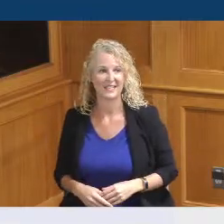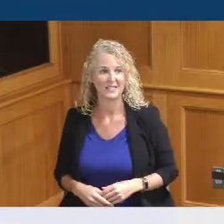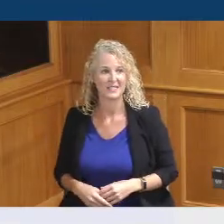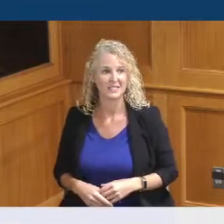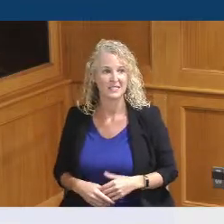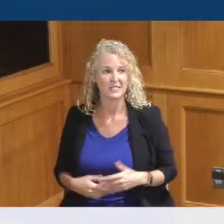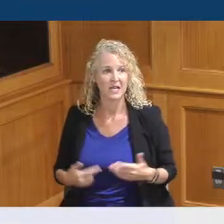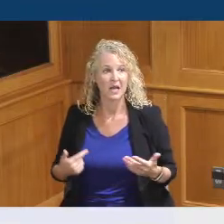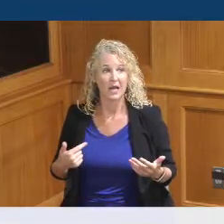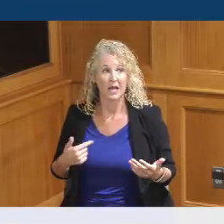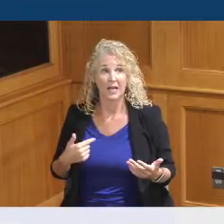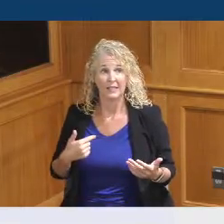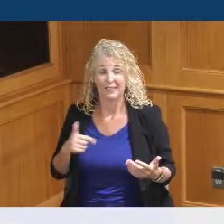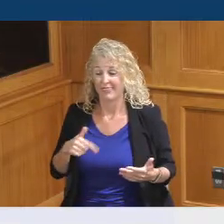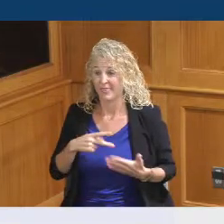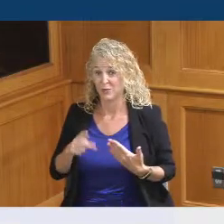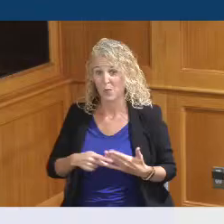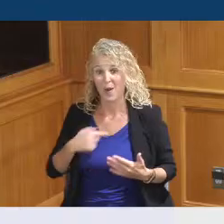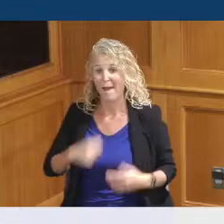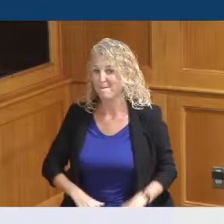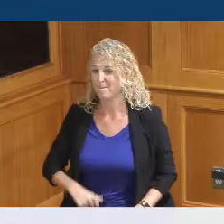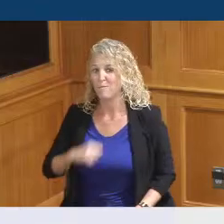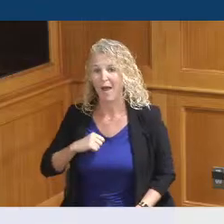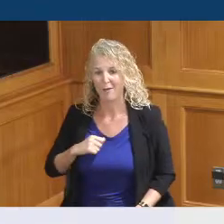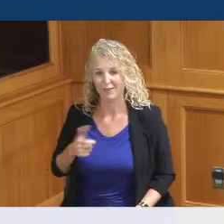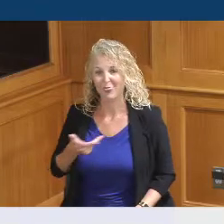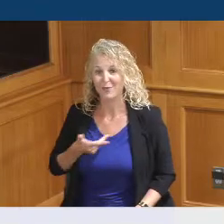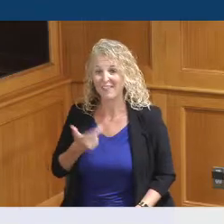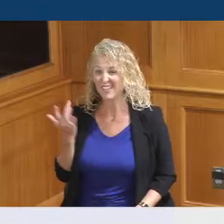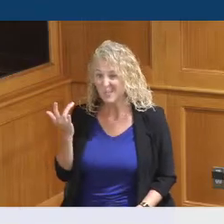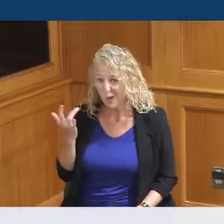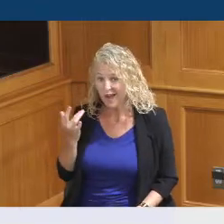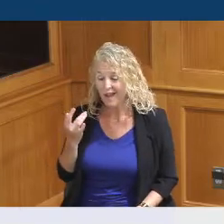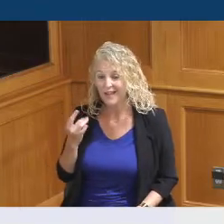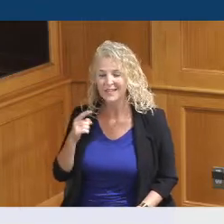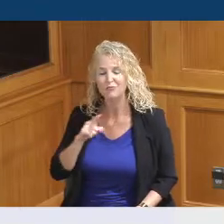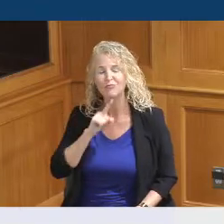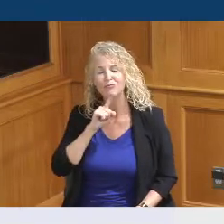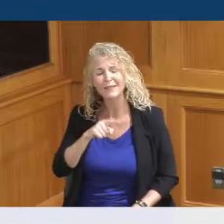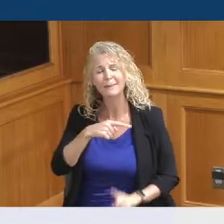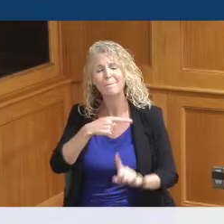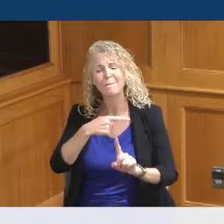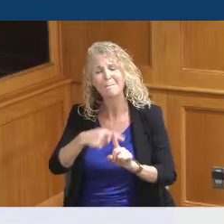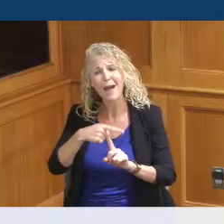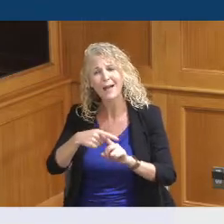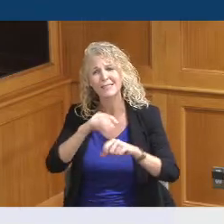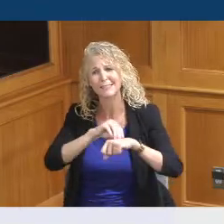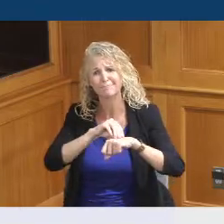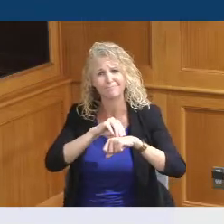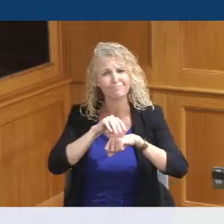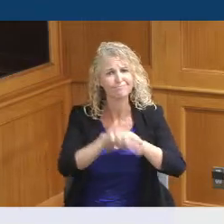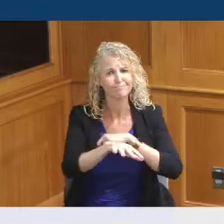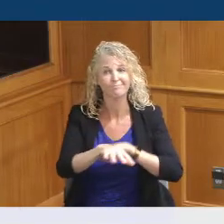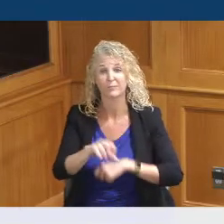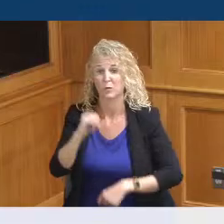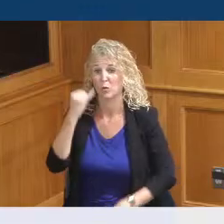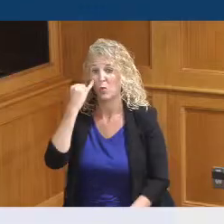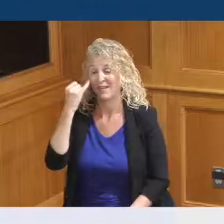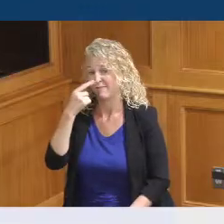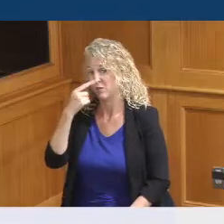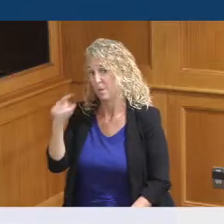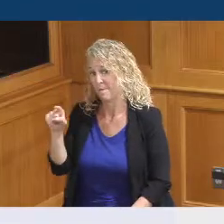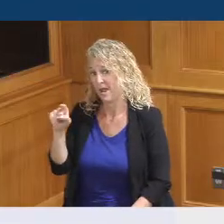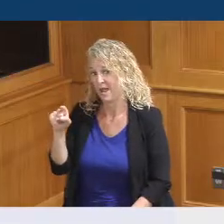Because I'm really proud of this program. I know we all are because it's really having this great impact. And so if you wouldn't mind in the